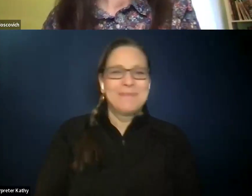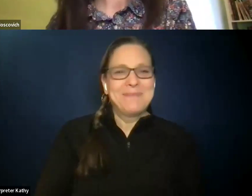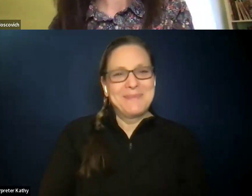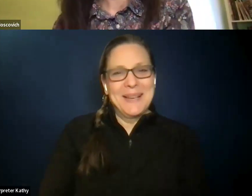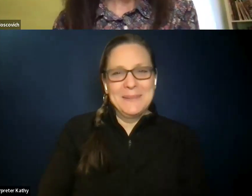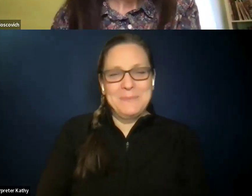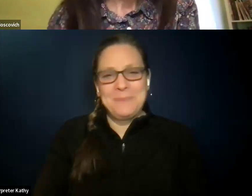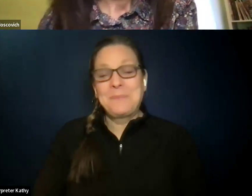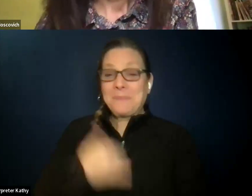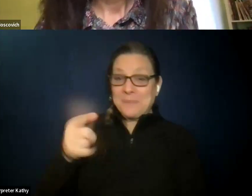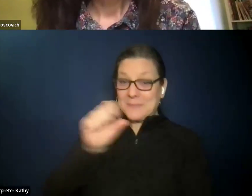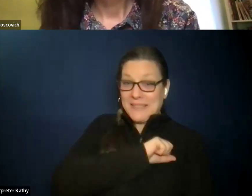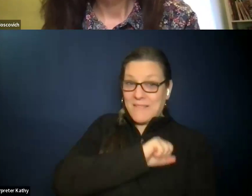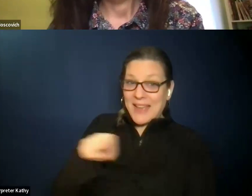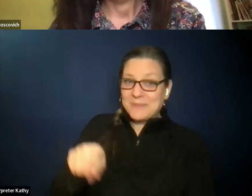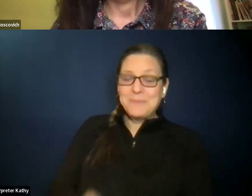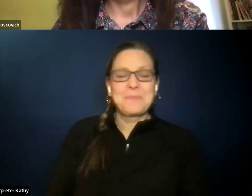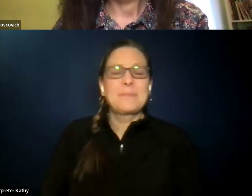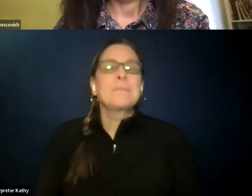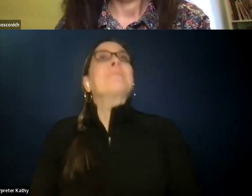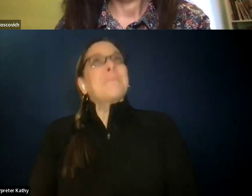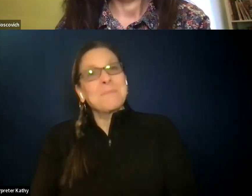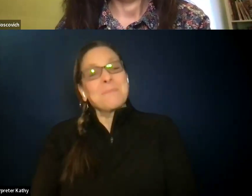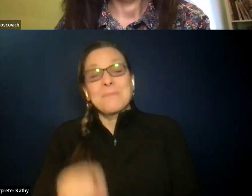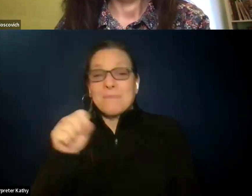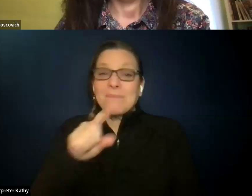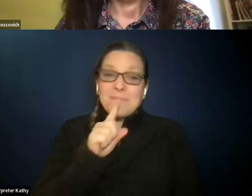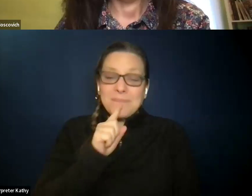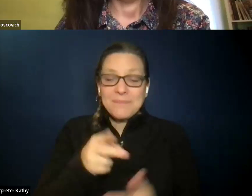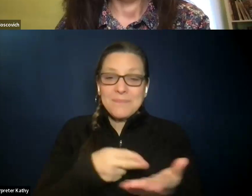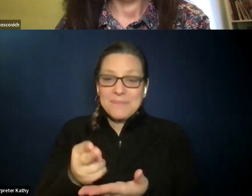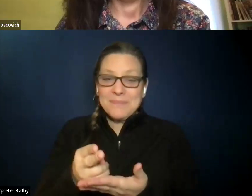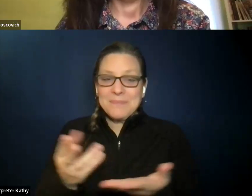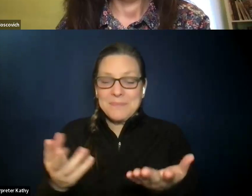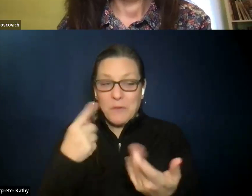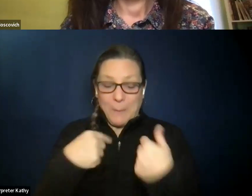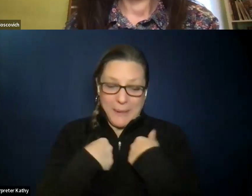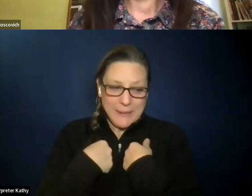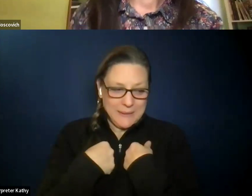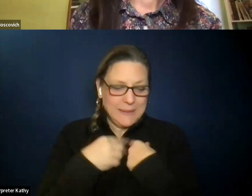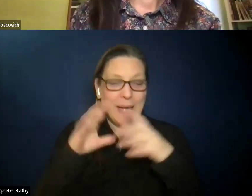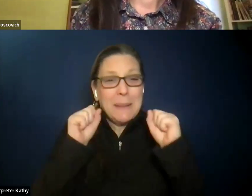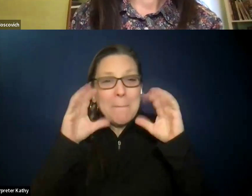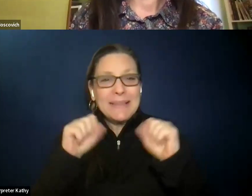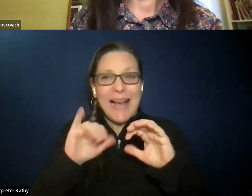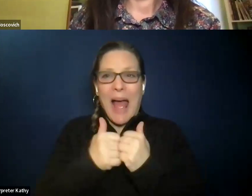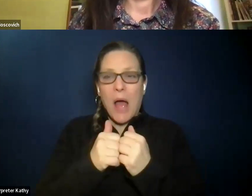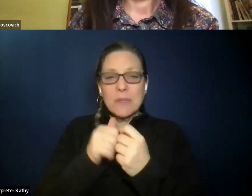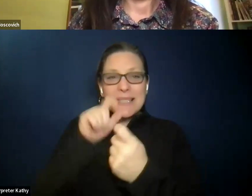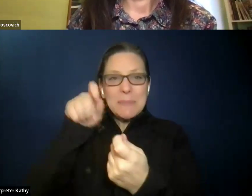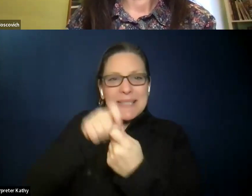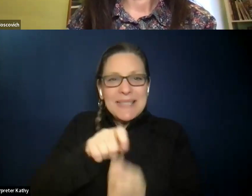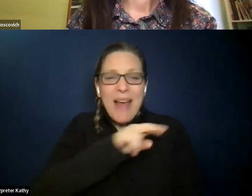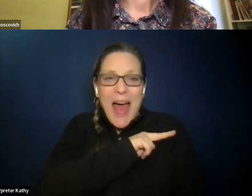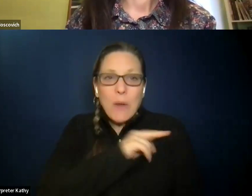good. And Safiya? Yeah, so honestly, it was really like amazing how specific Hena was